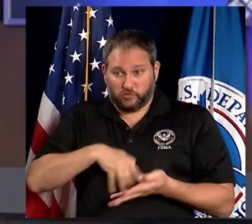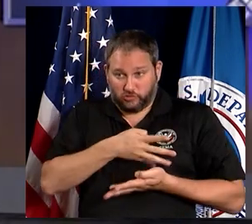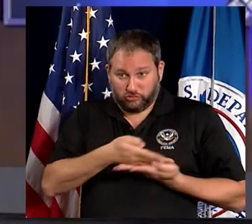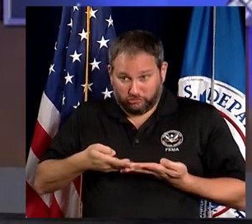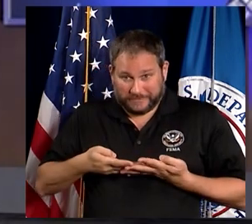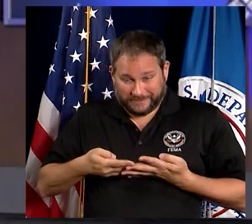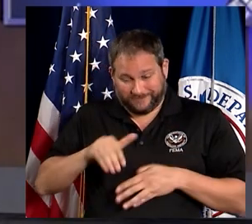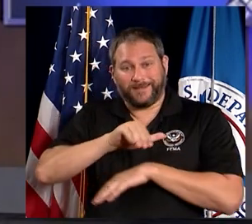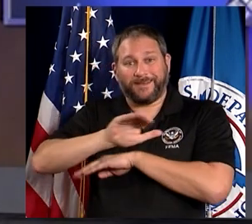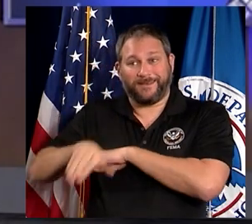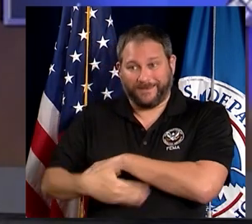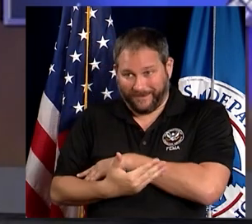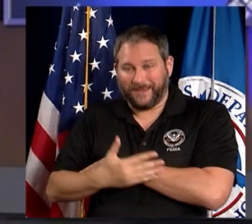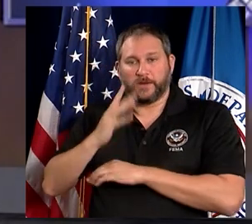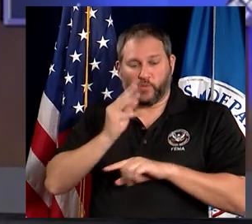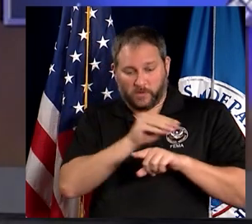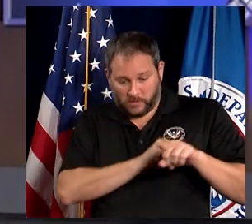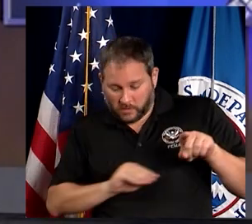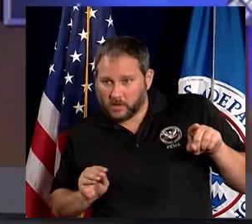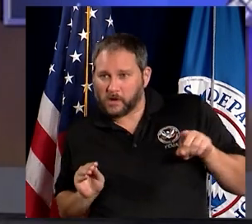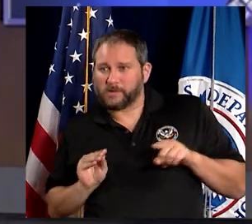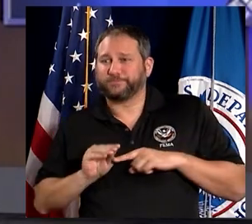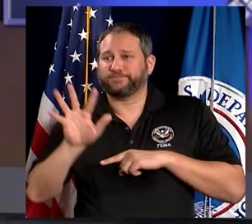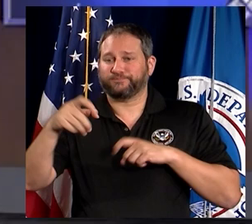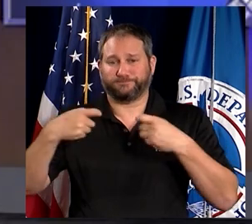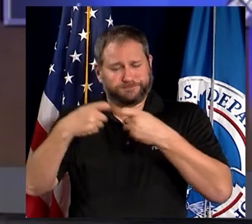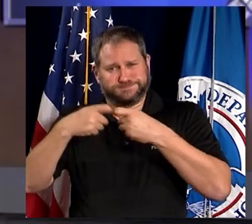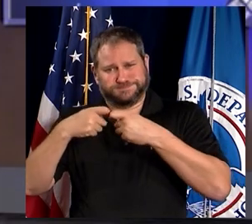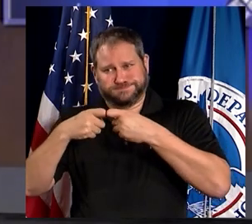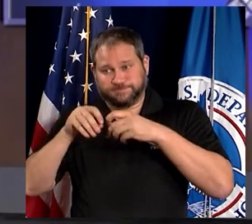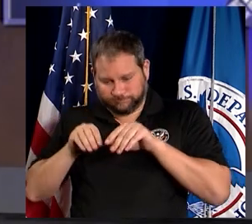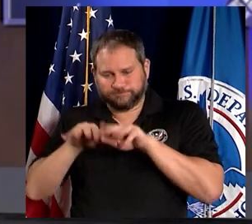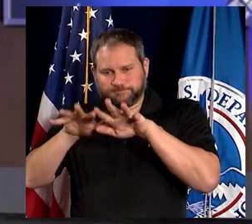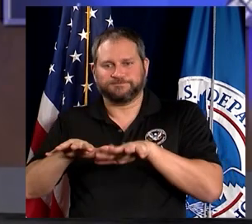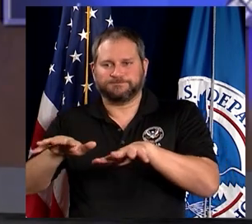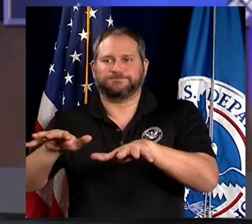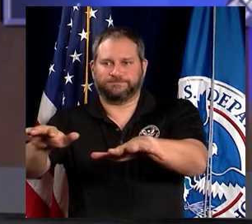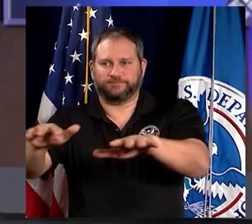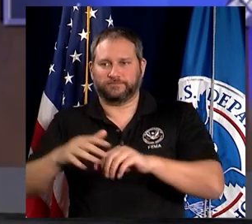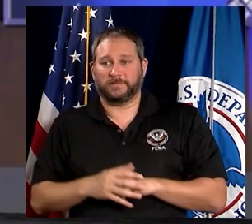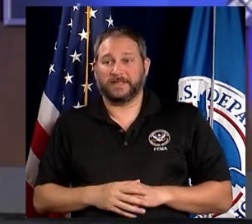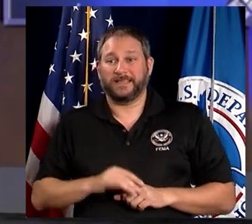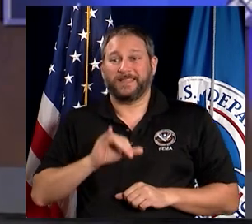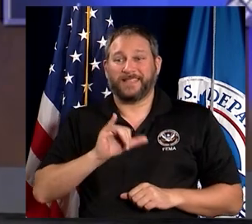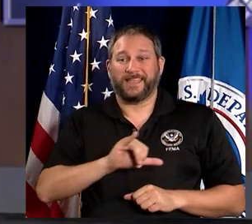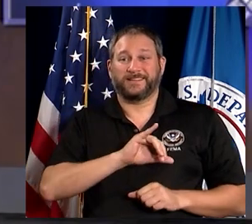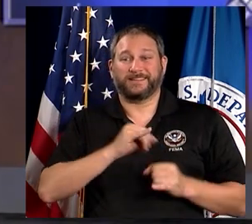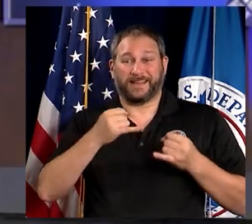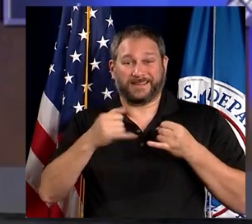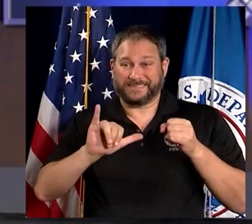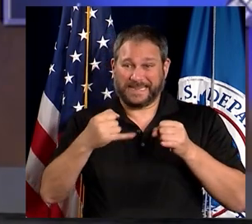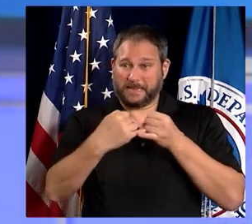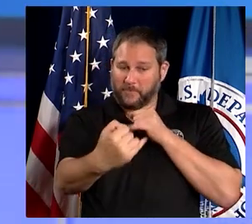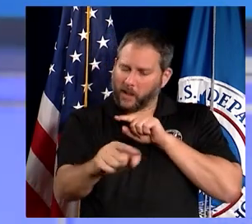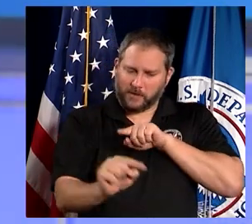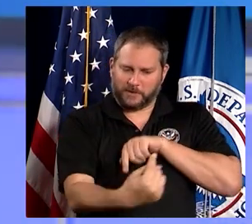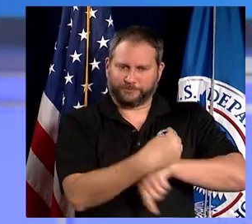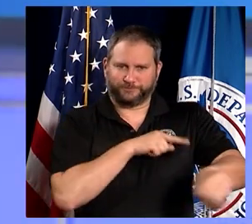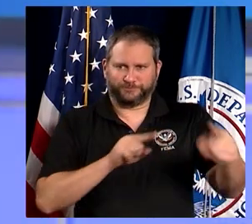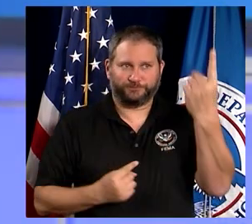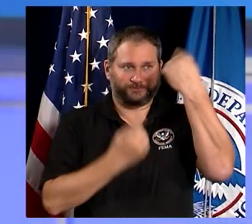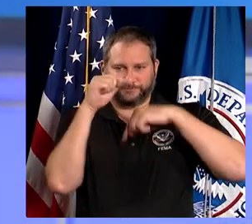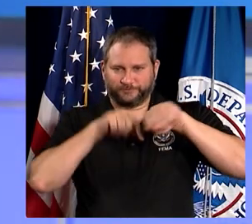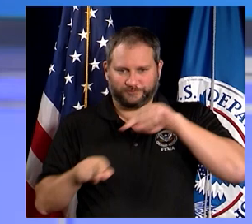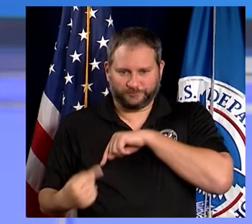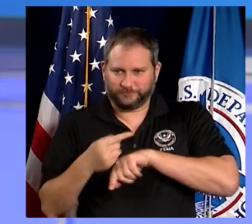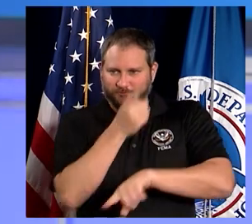electric sink and draws current from the grid. Those same lines are having to manage both transactions.